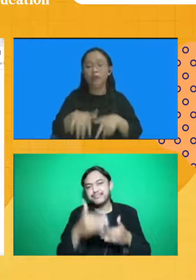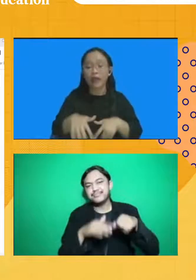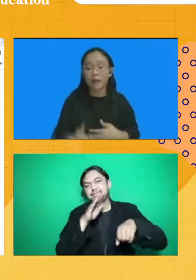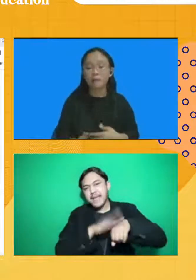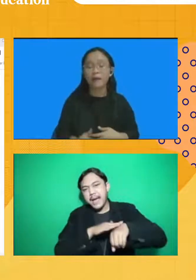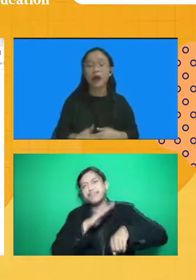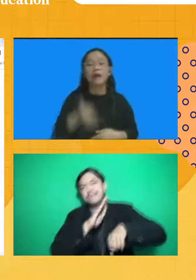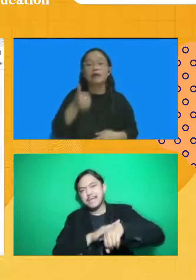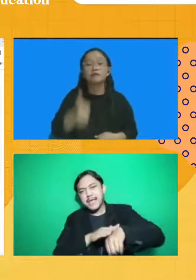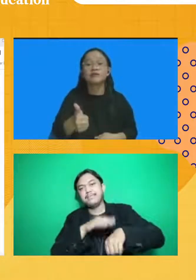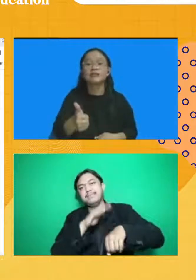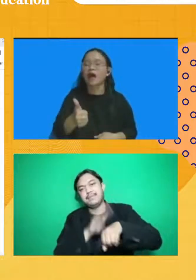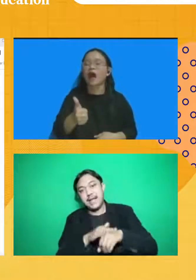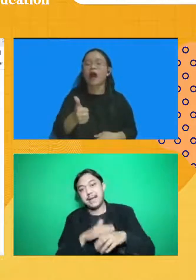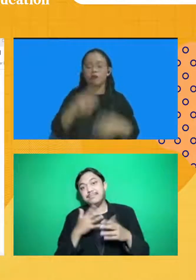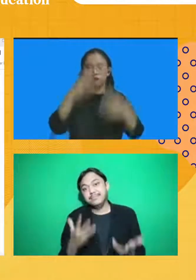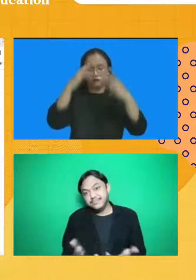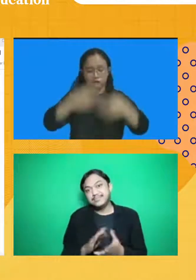shit happens